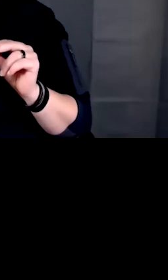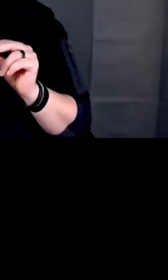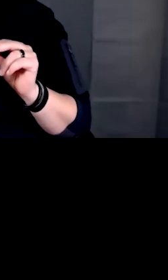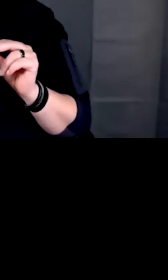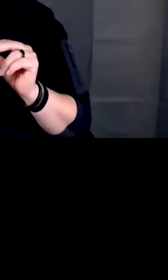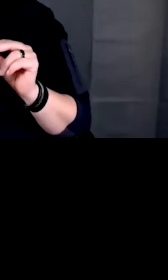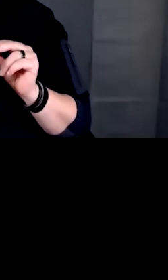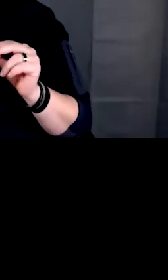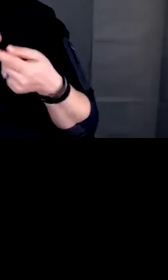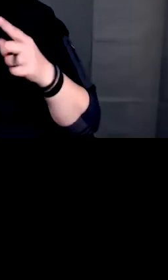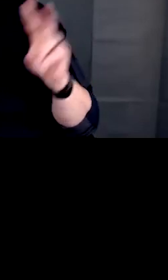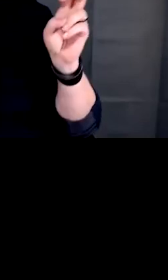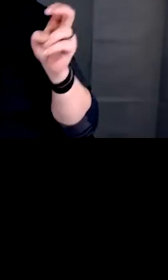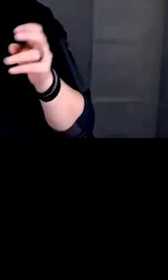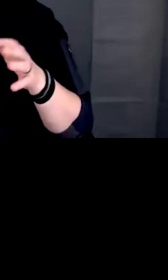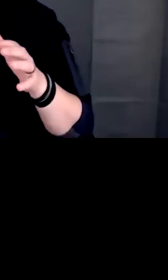linking your